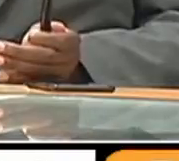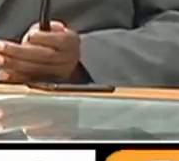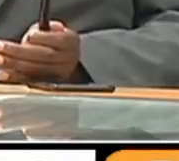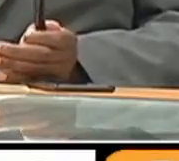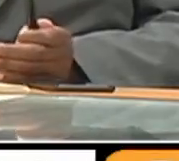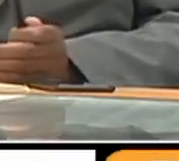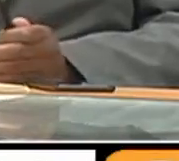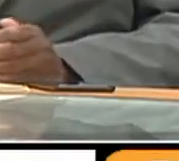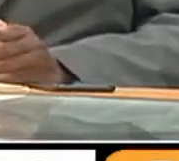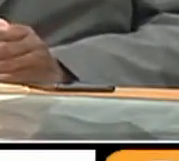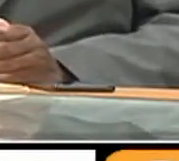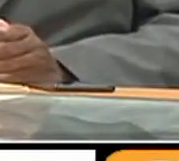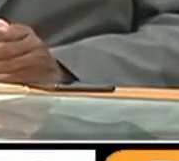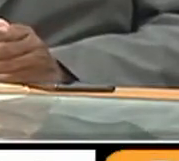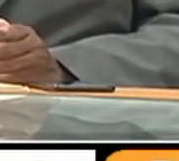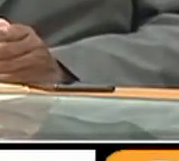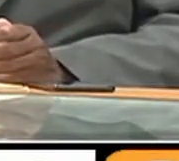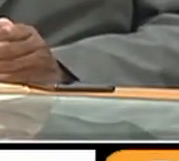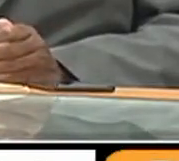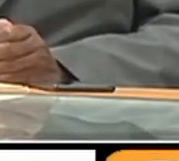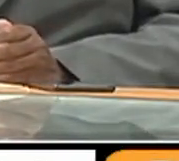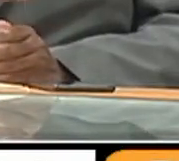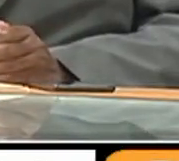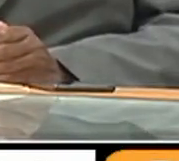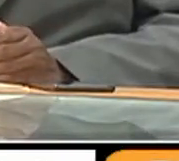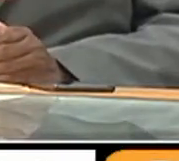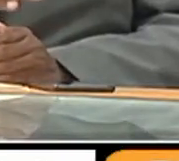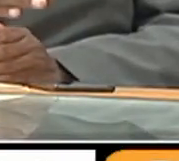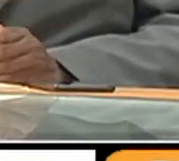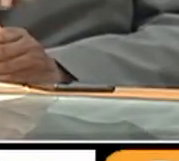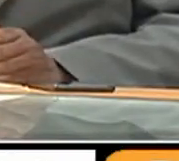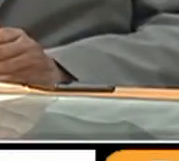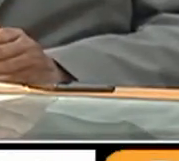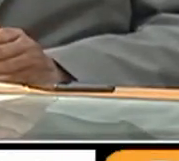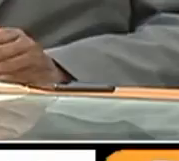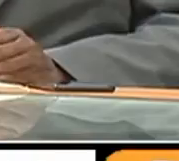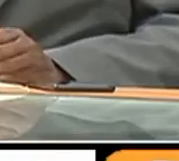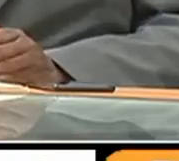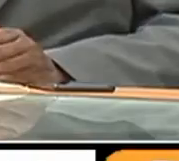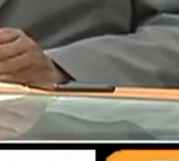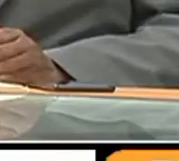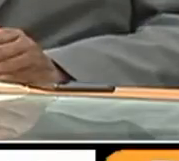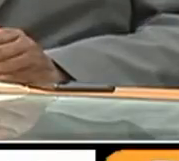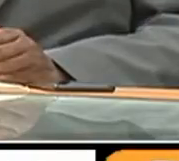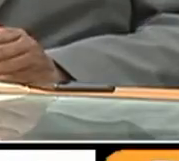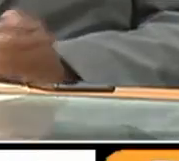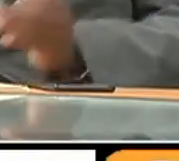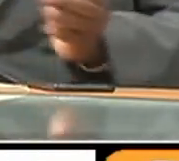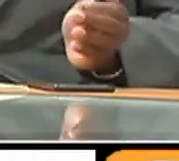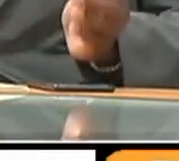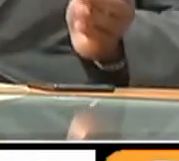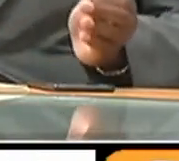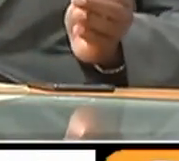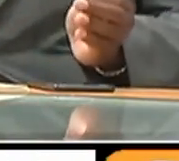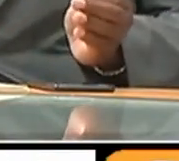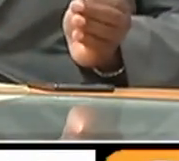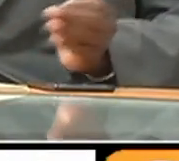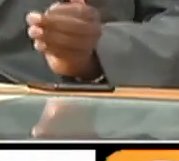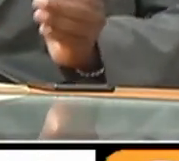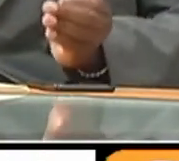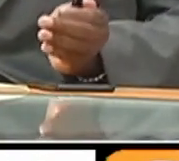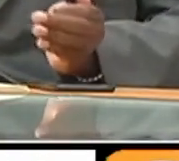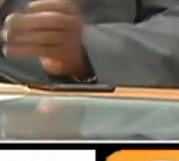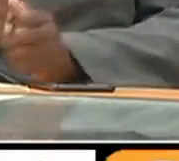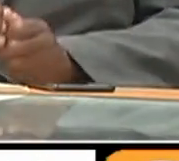taking medicine to keep your immune system down. The vaccine is meant to stimulate your immune system, so there's a conflict